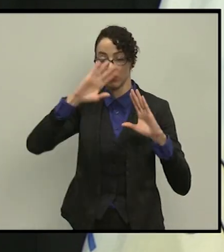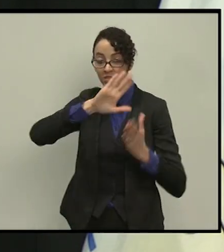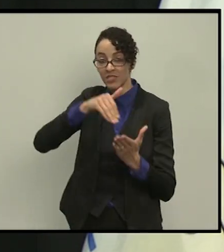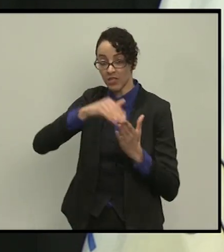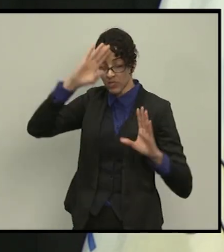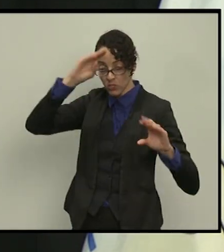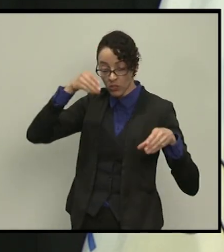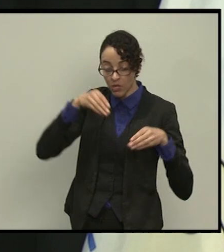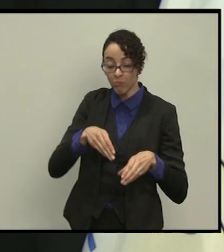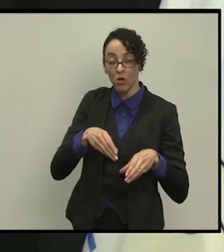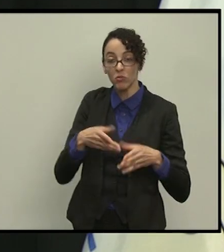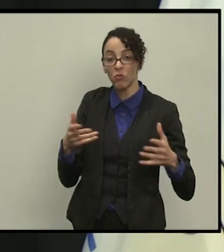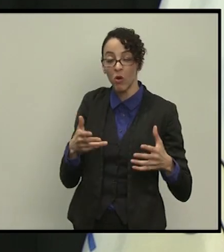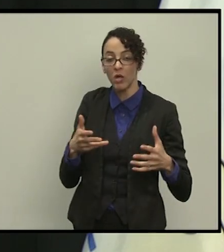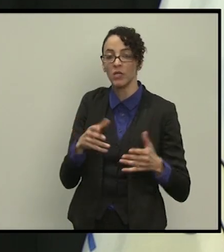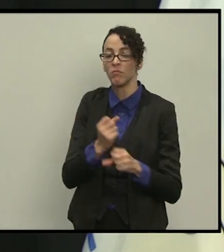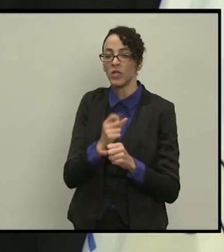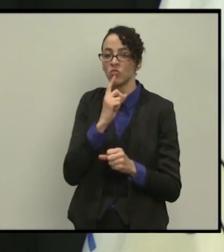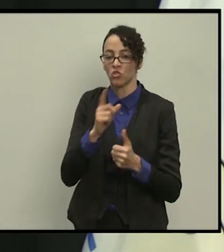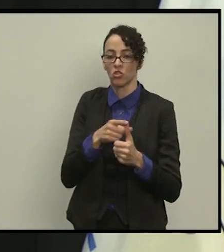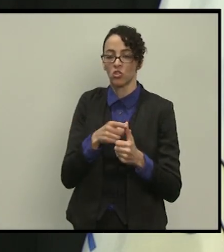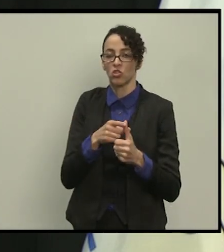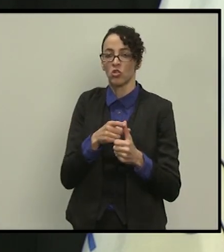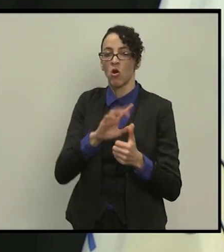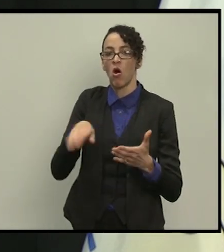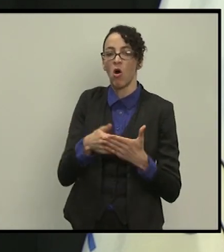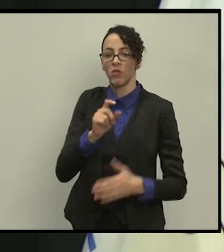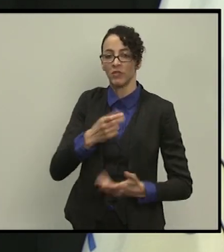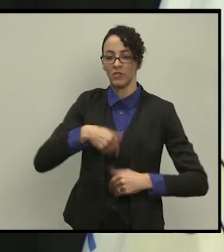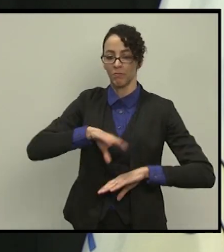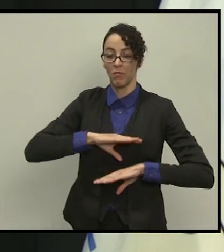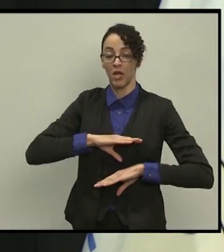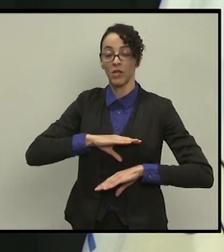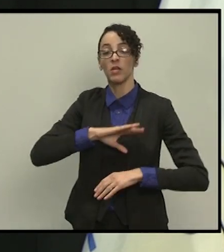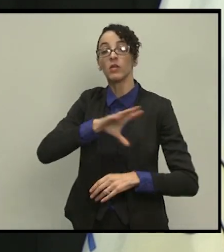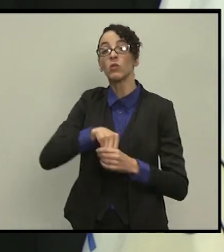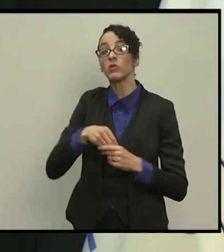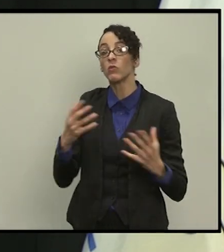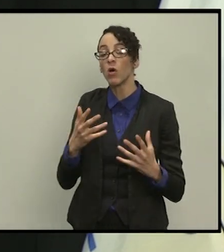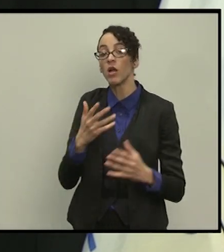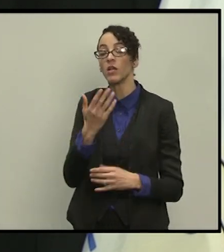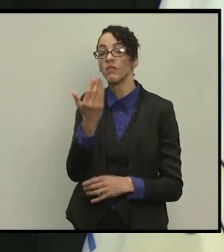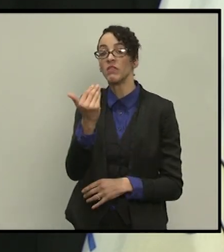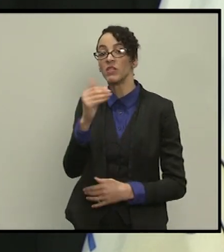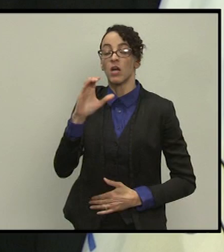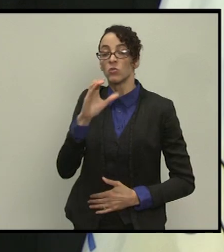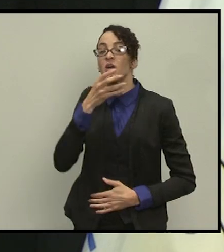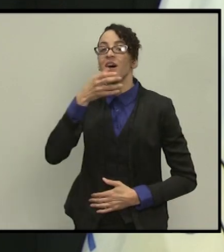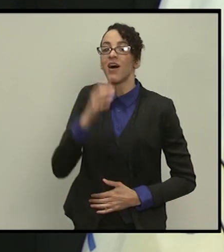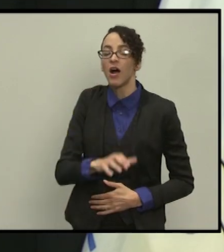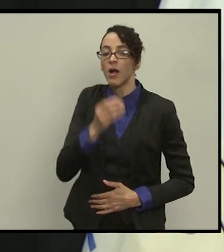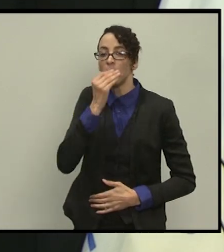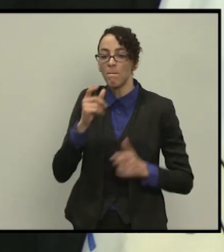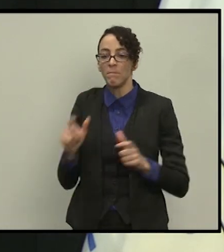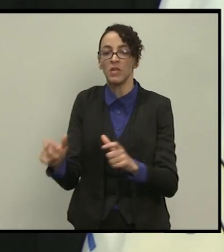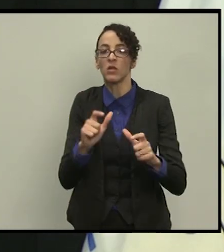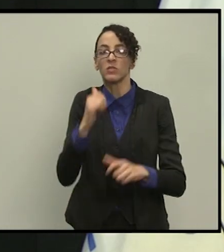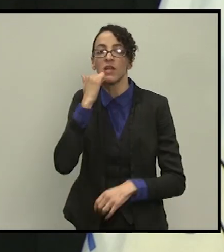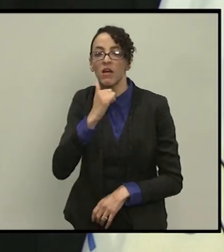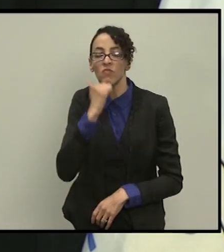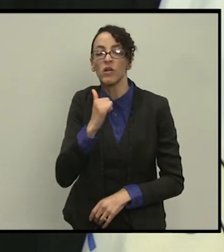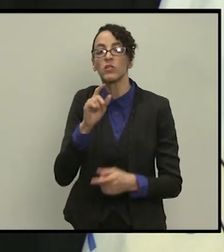including providing over 1,500 hot meals each day to 20 housing sites throughout San